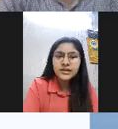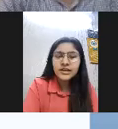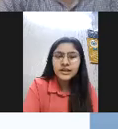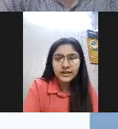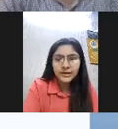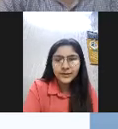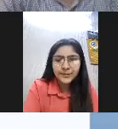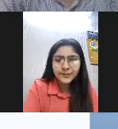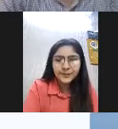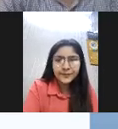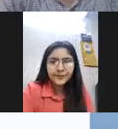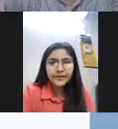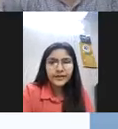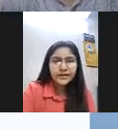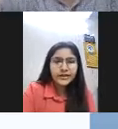disability.